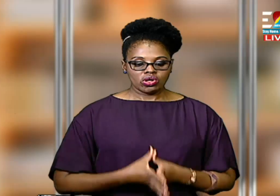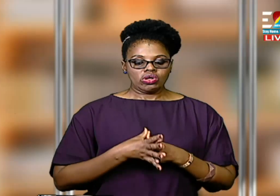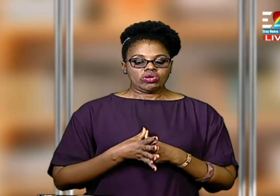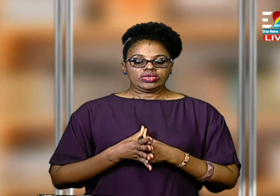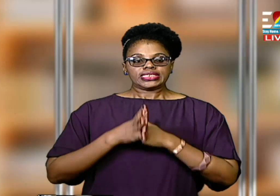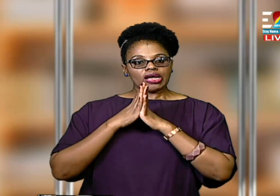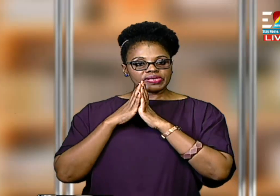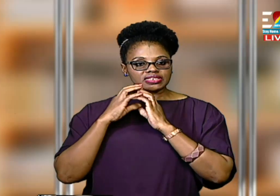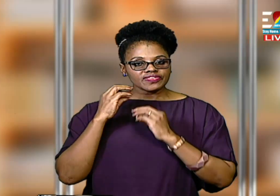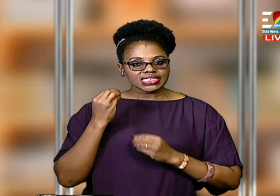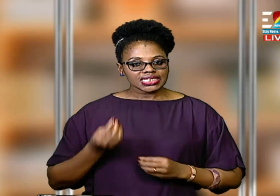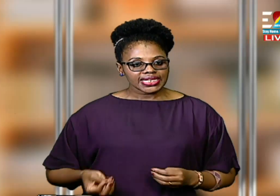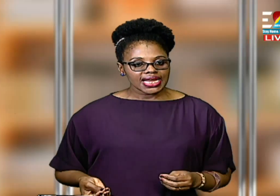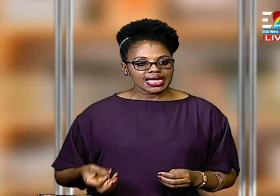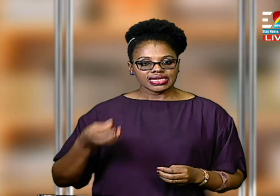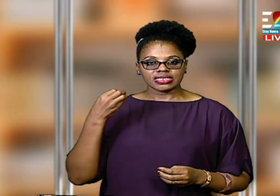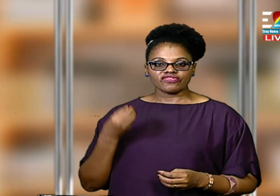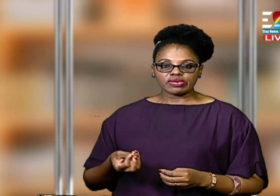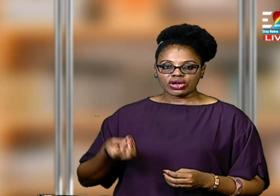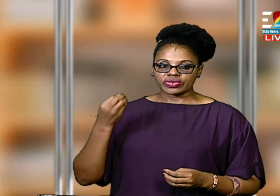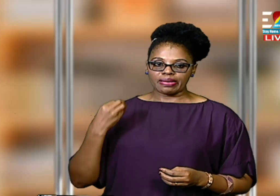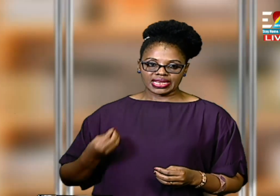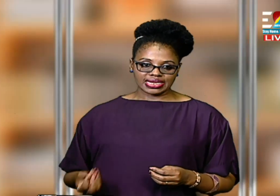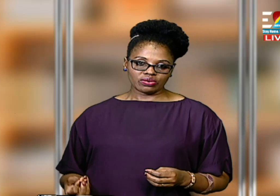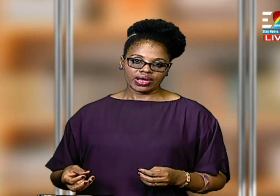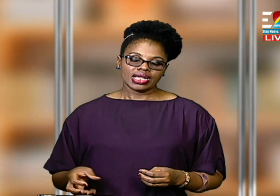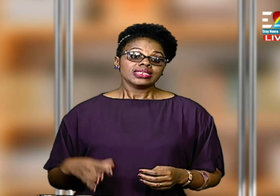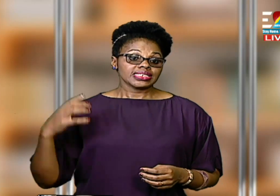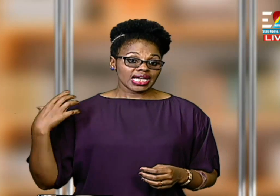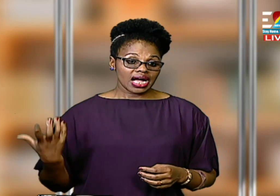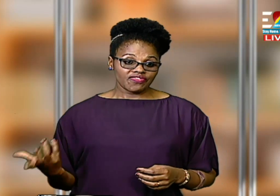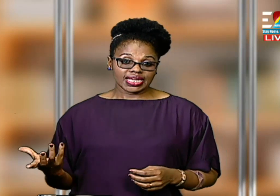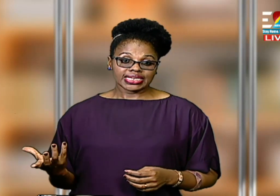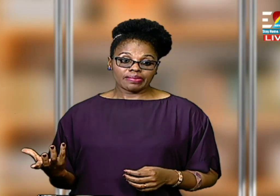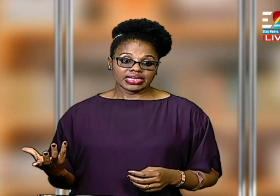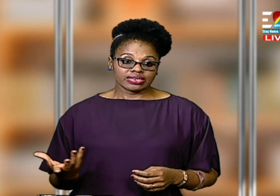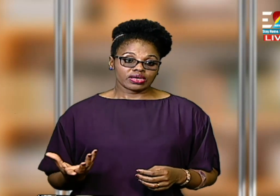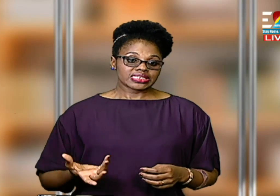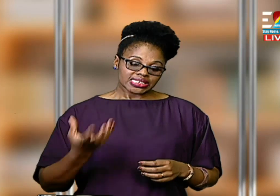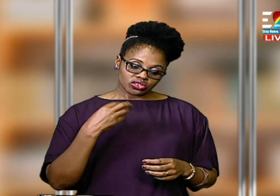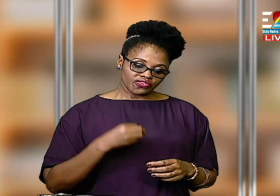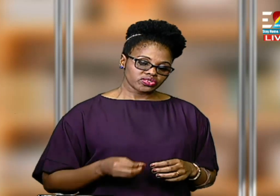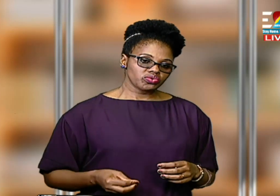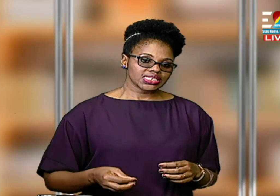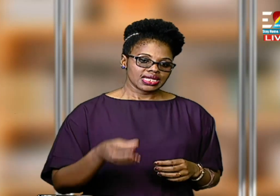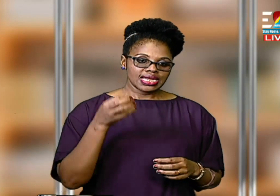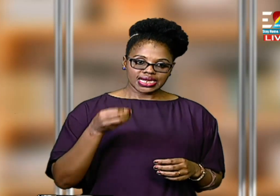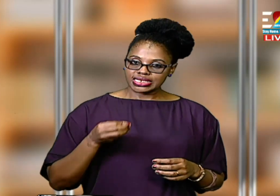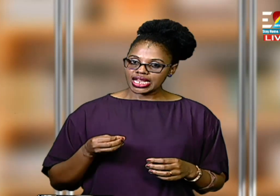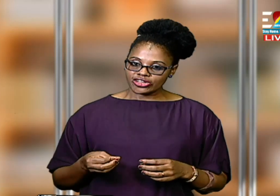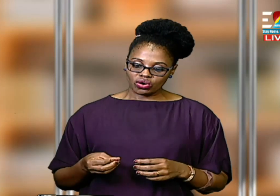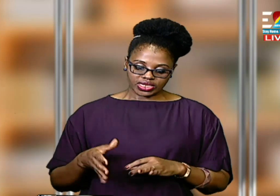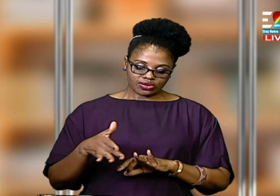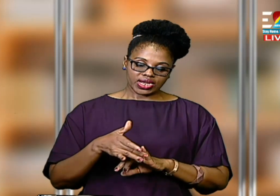tenhloko sitaphinze futhi sihlele nedivumelwano tamendiwa. Sisengakafiki letamendiwa sishito futhi ukuthi